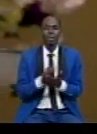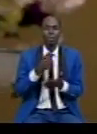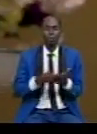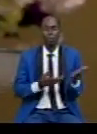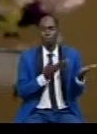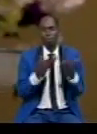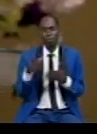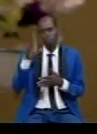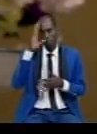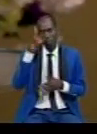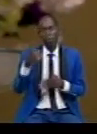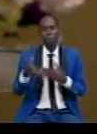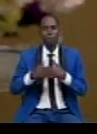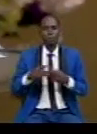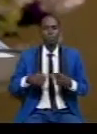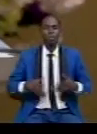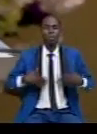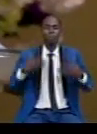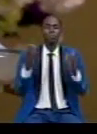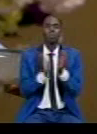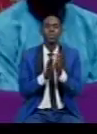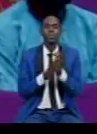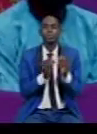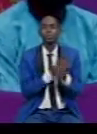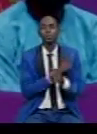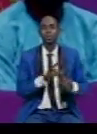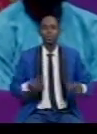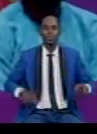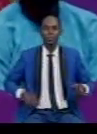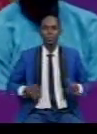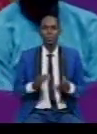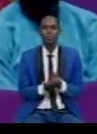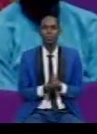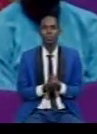life. Praise the Lord.